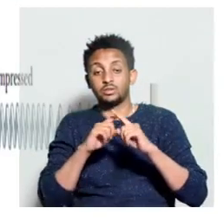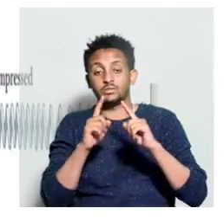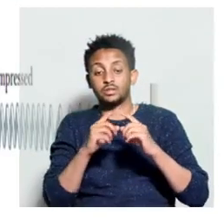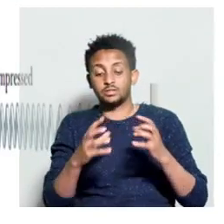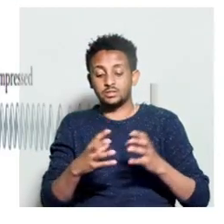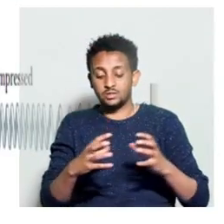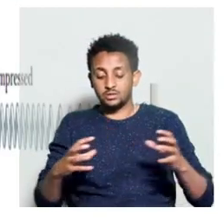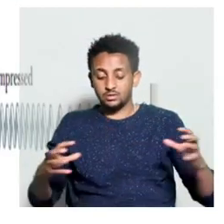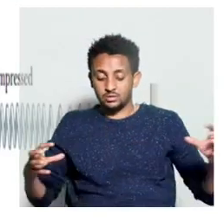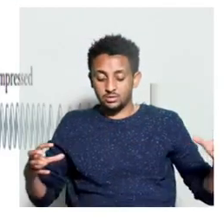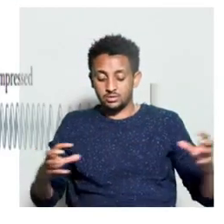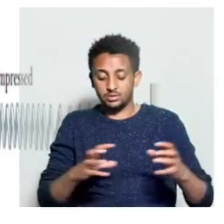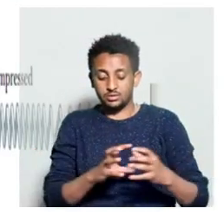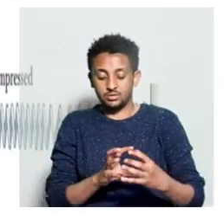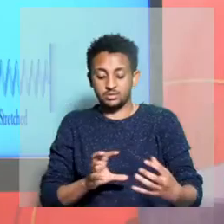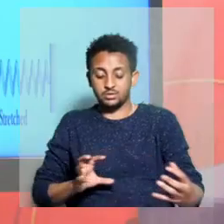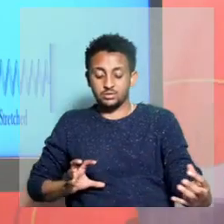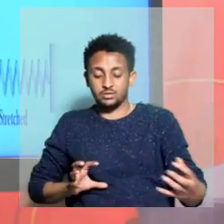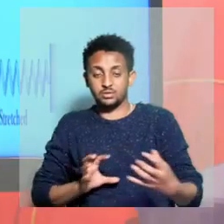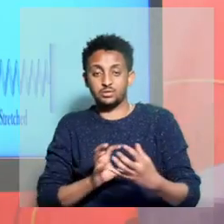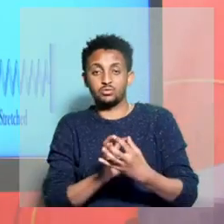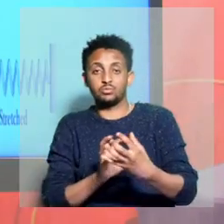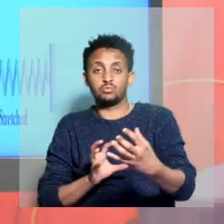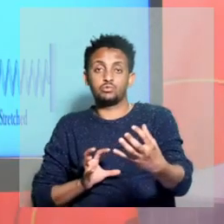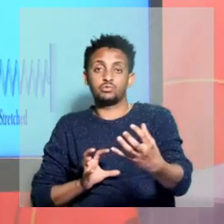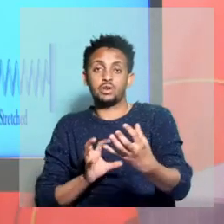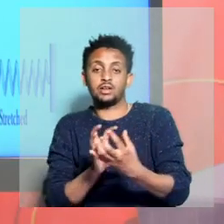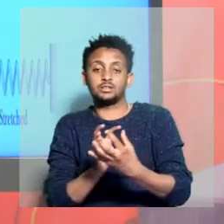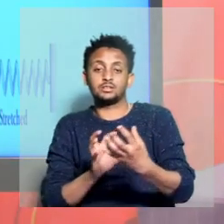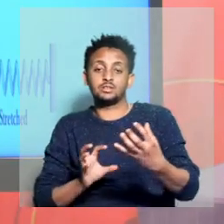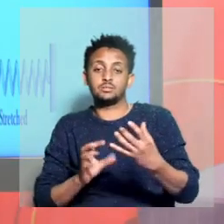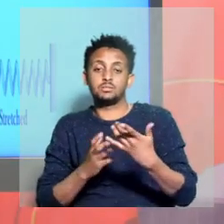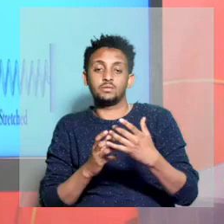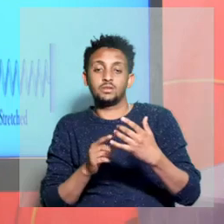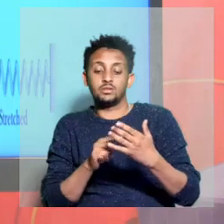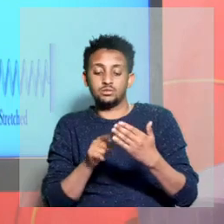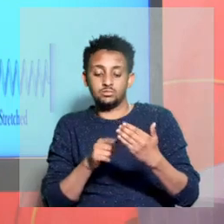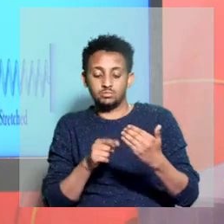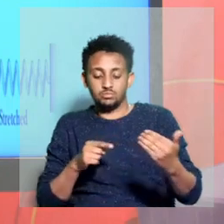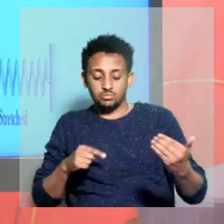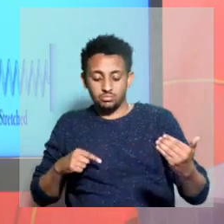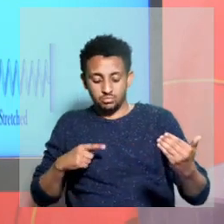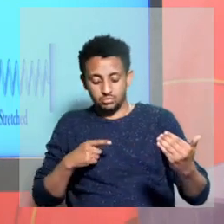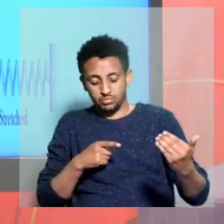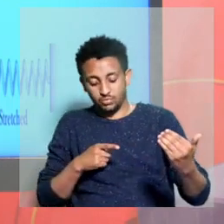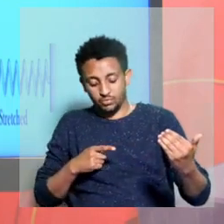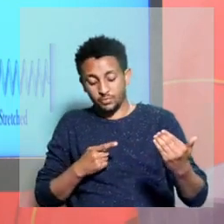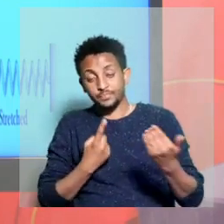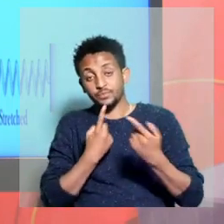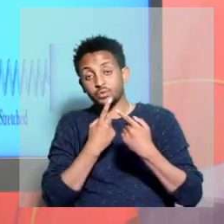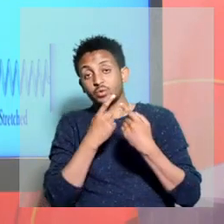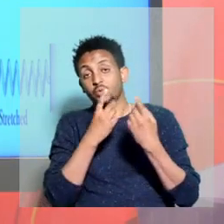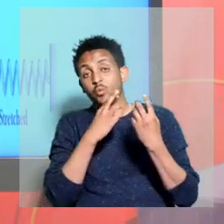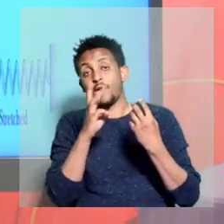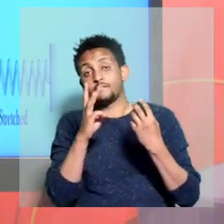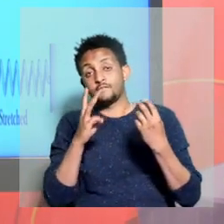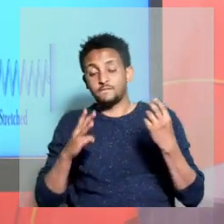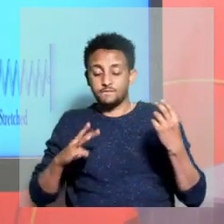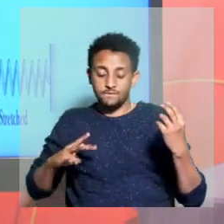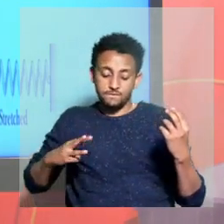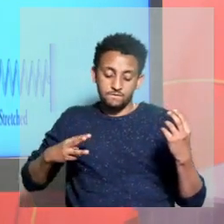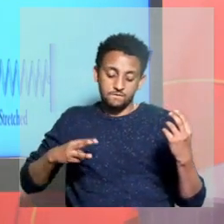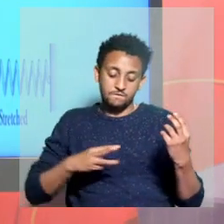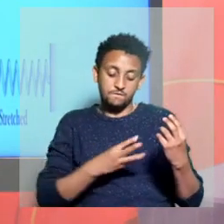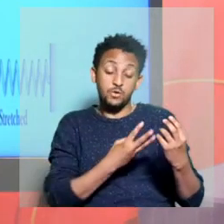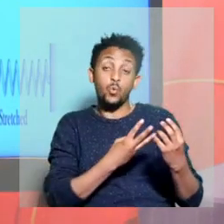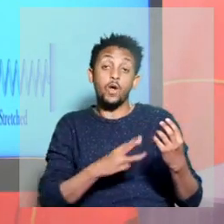and rarefaction, and the particles tend to move like this. It's moving here and there. The wave is moving like this. So the wave